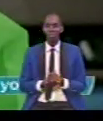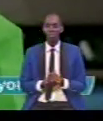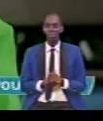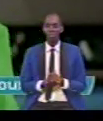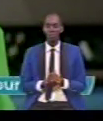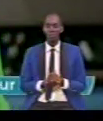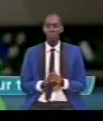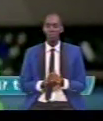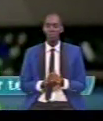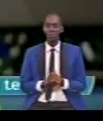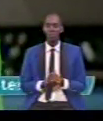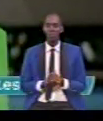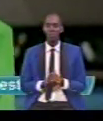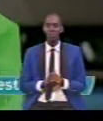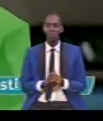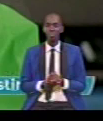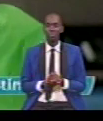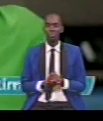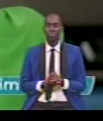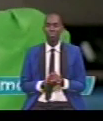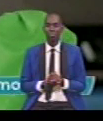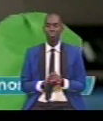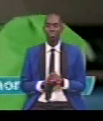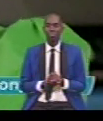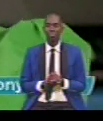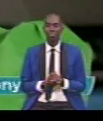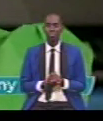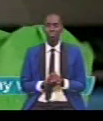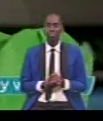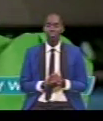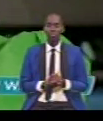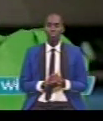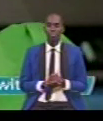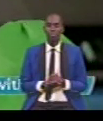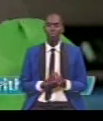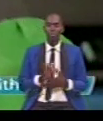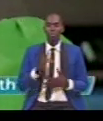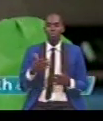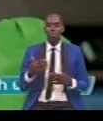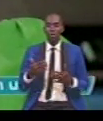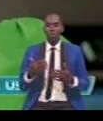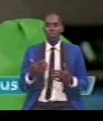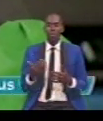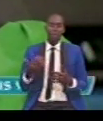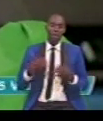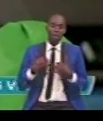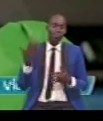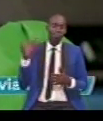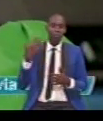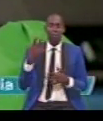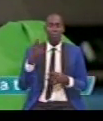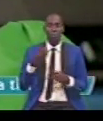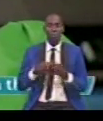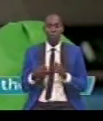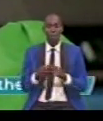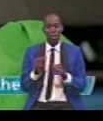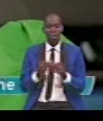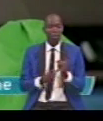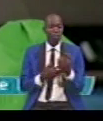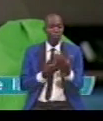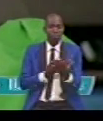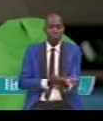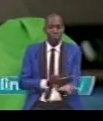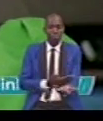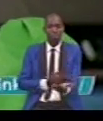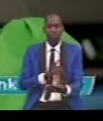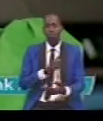Northern Province. I had three problems. Early in the morning,